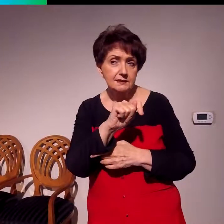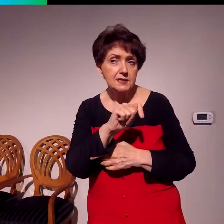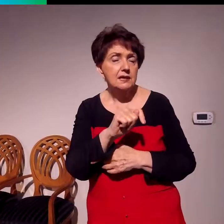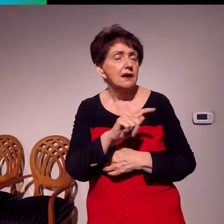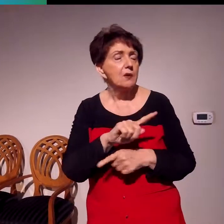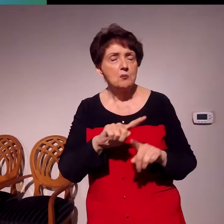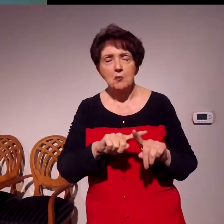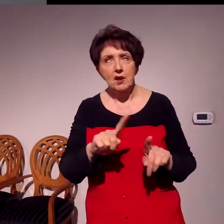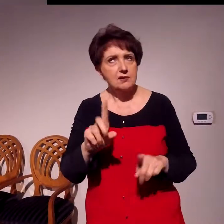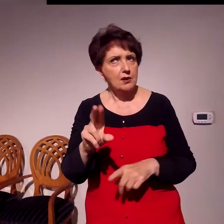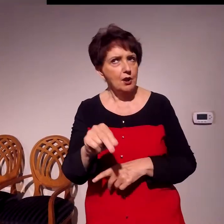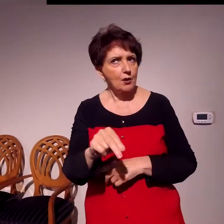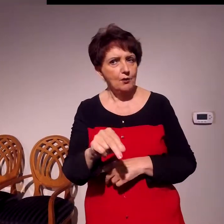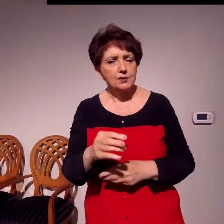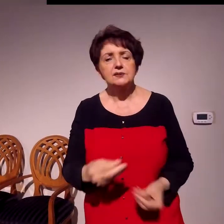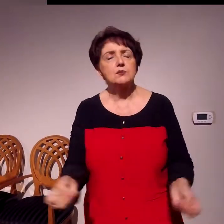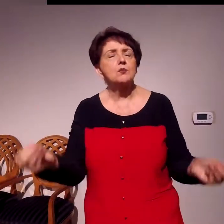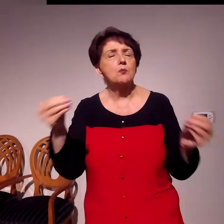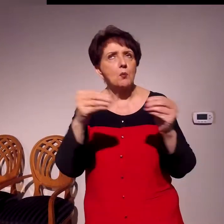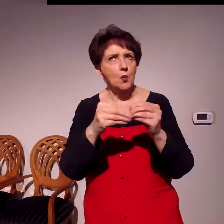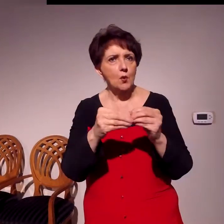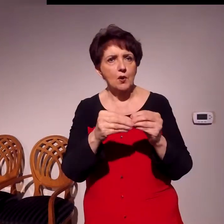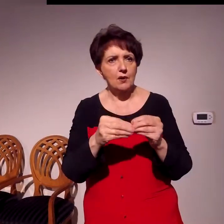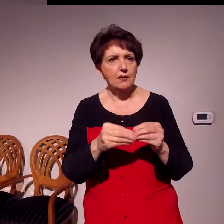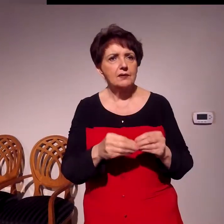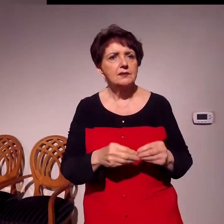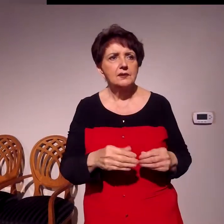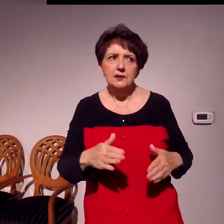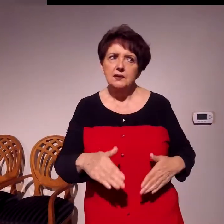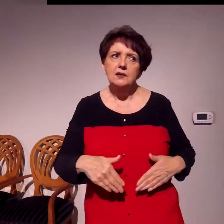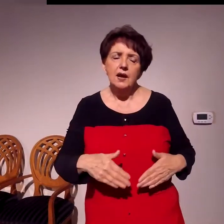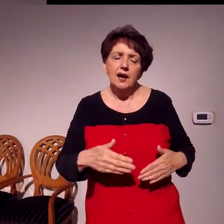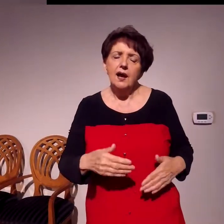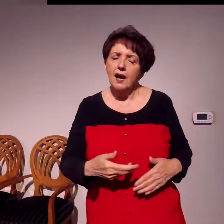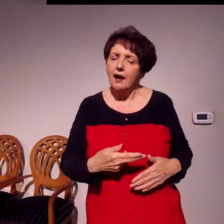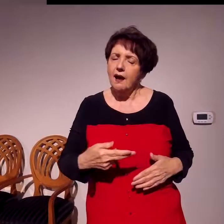that. I can't recommend it enough.